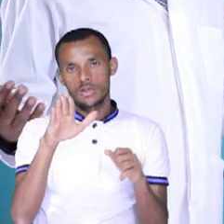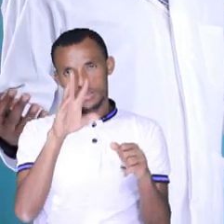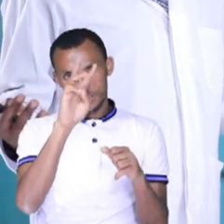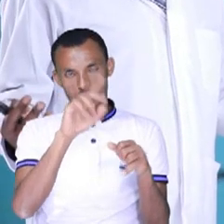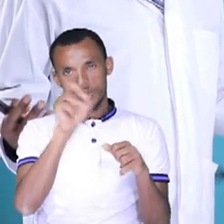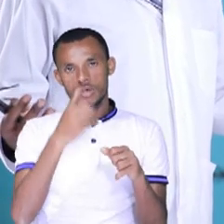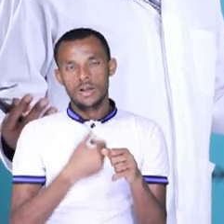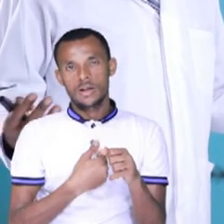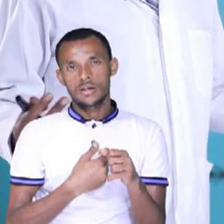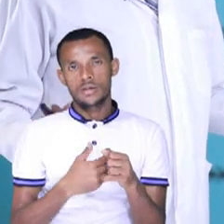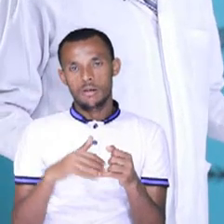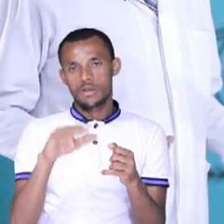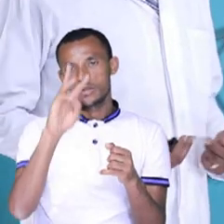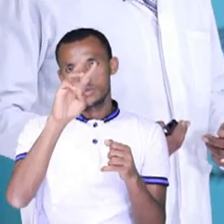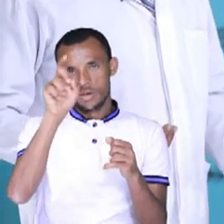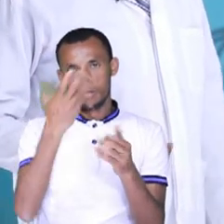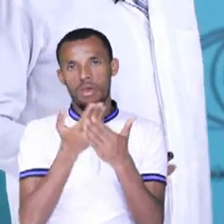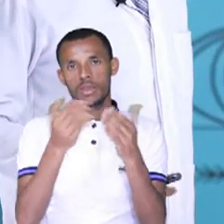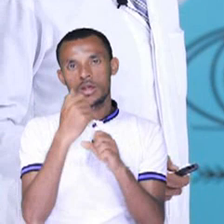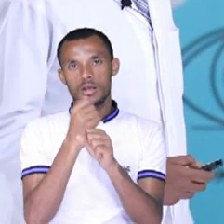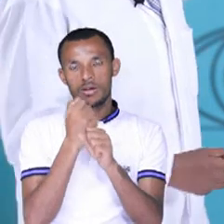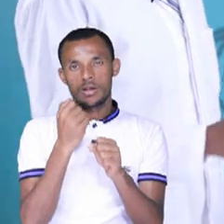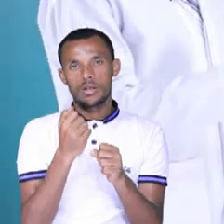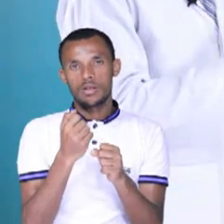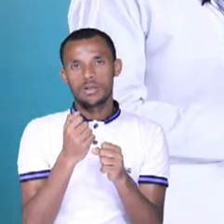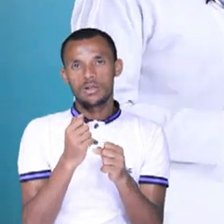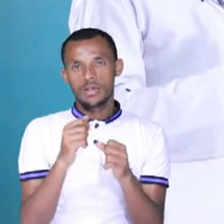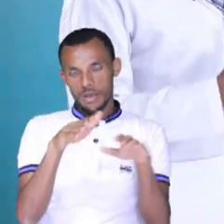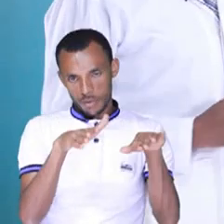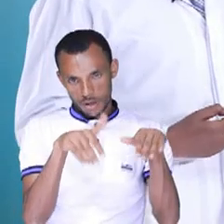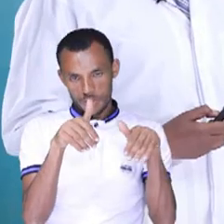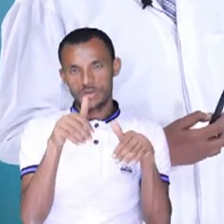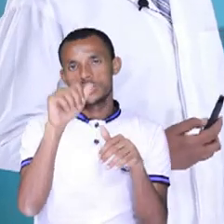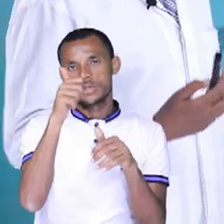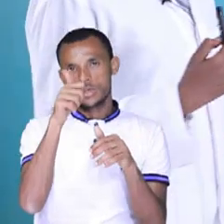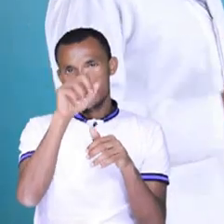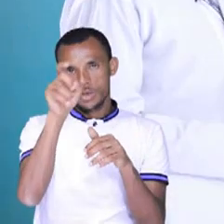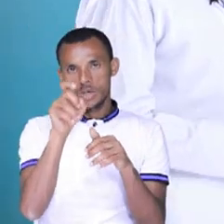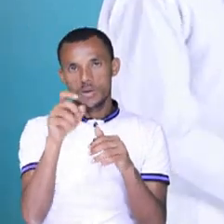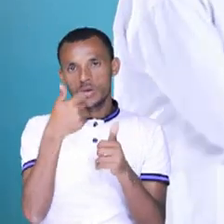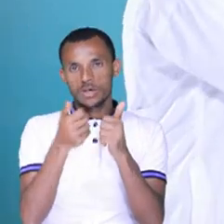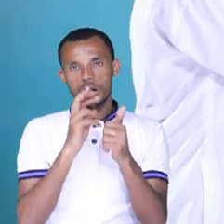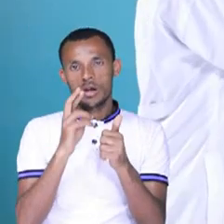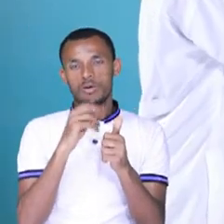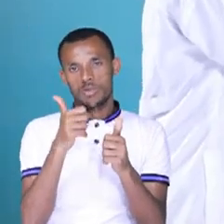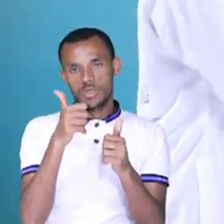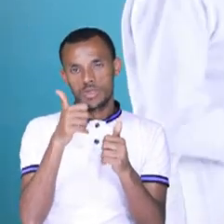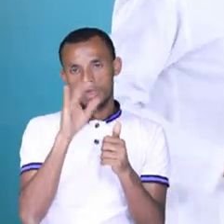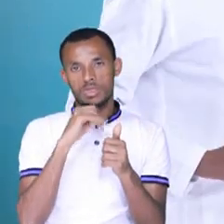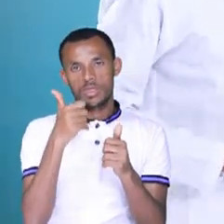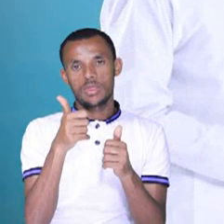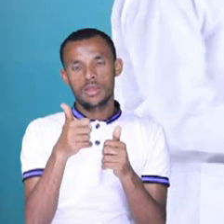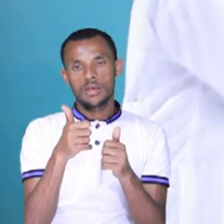From here, he will do the 6 questions. He will do the 6 questions from the remaining 10 questions, which are not compulsory.